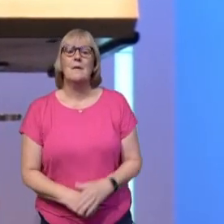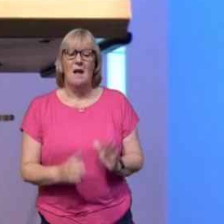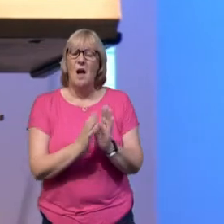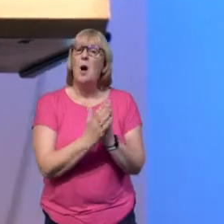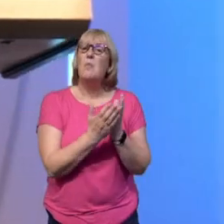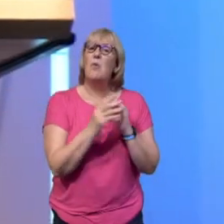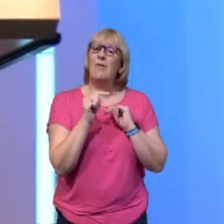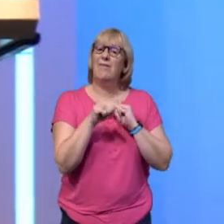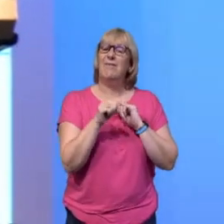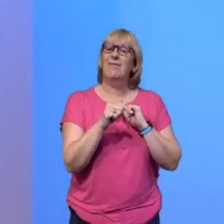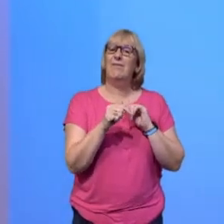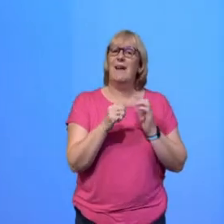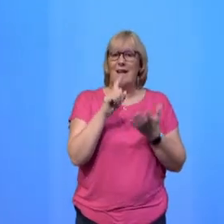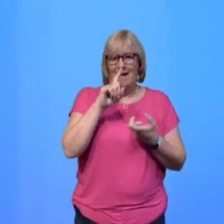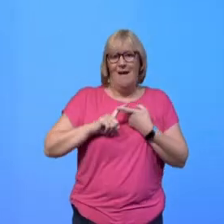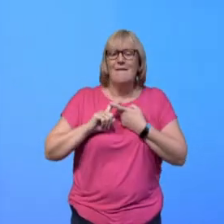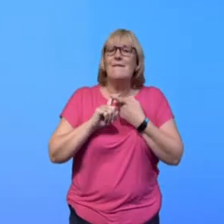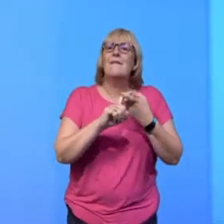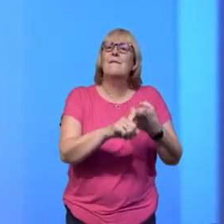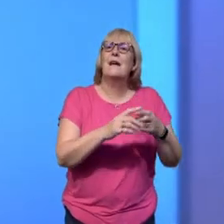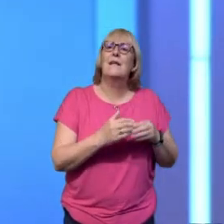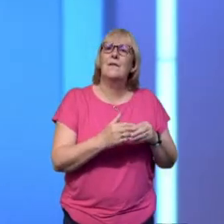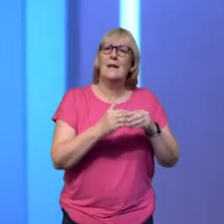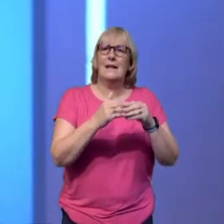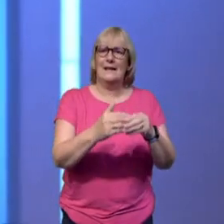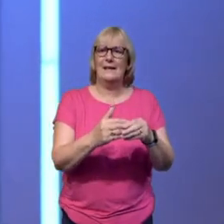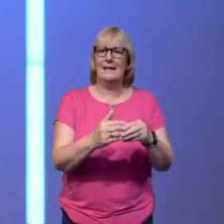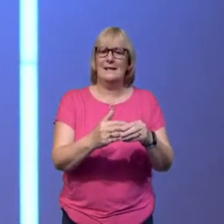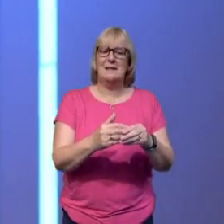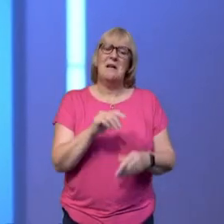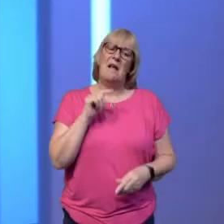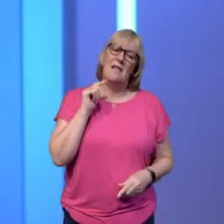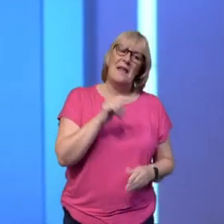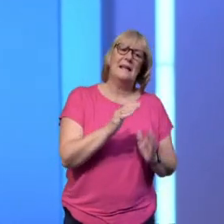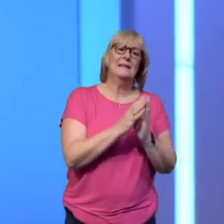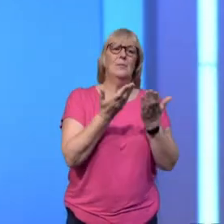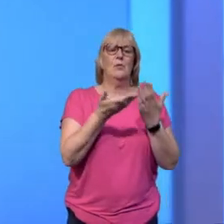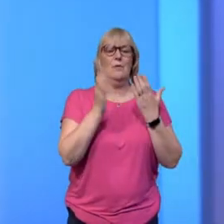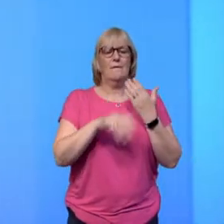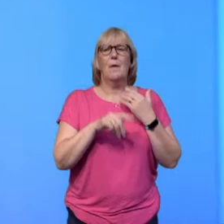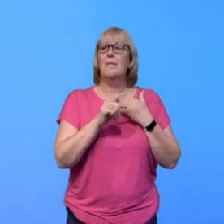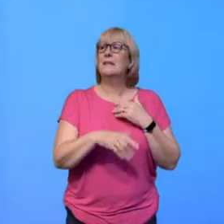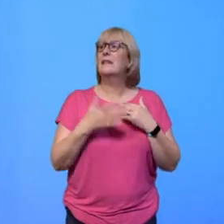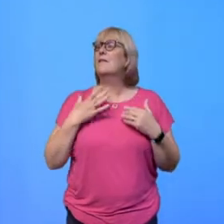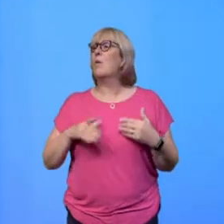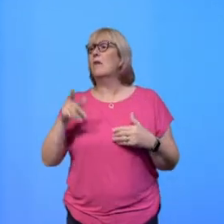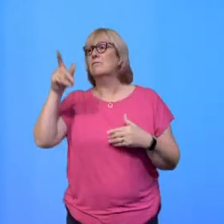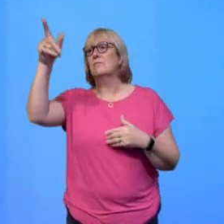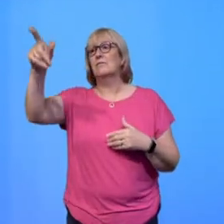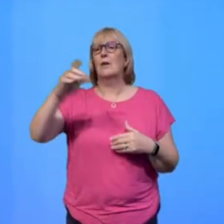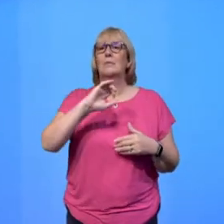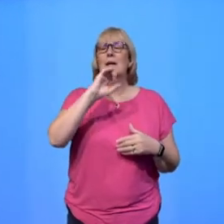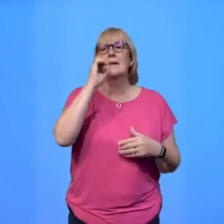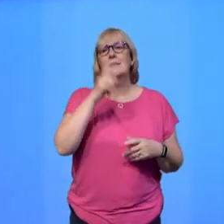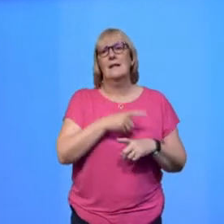book. It's short, 100 pages, but it's the book that came out of all this. So it's on the bookstall. Do go and grab a copy. Yeah.